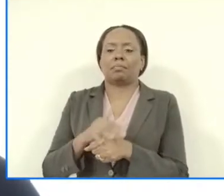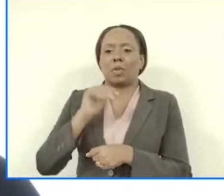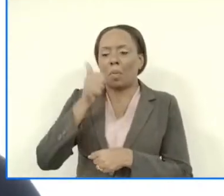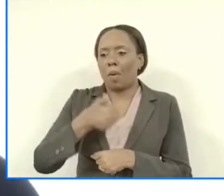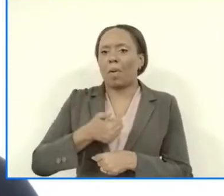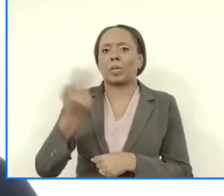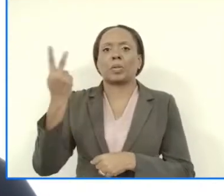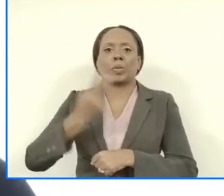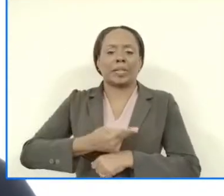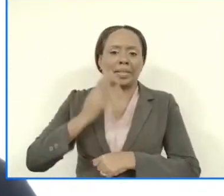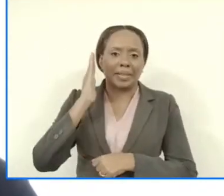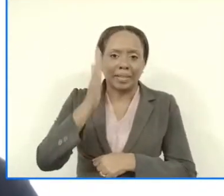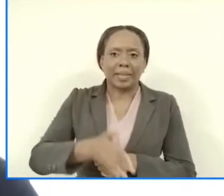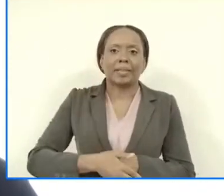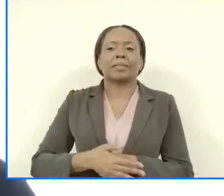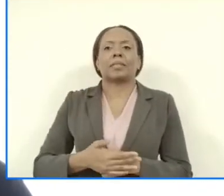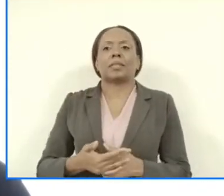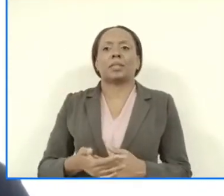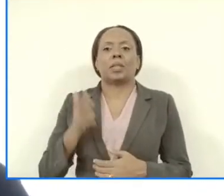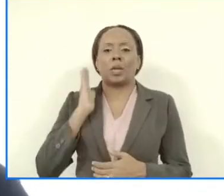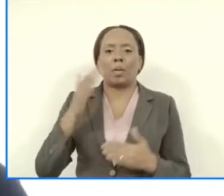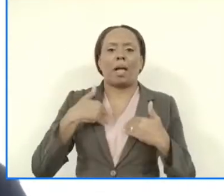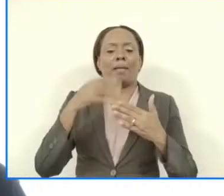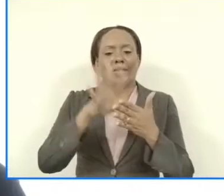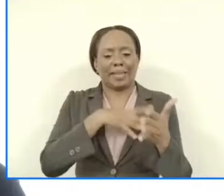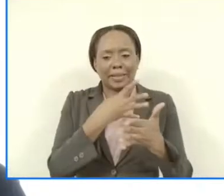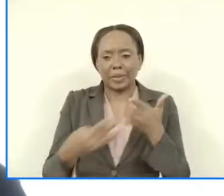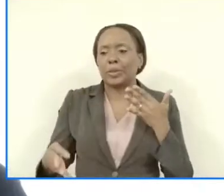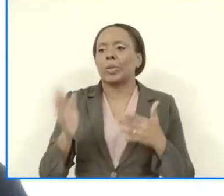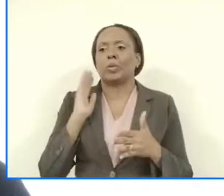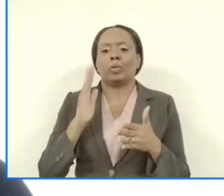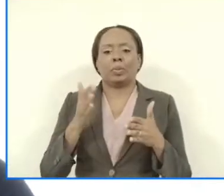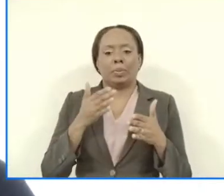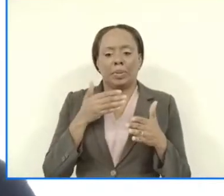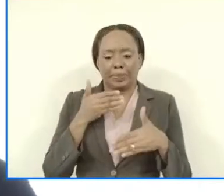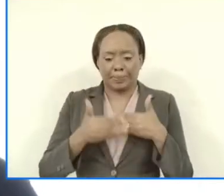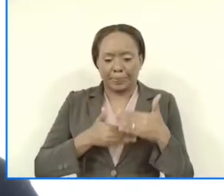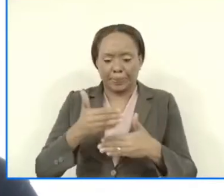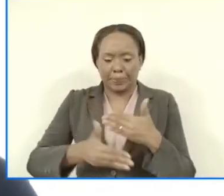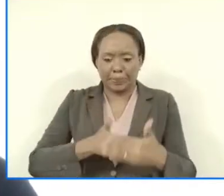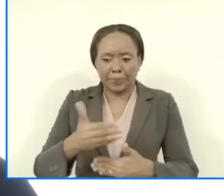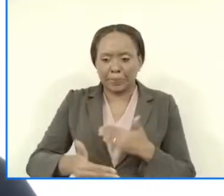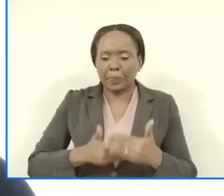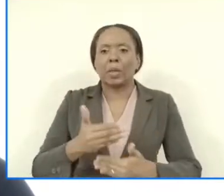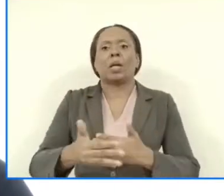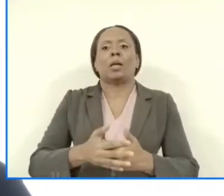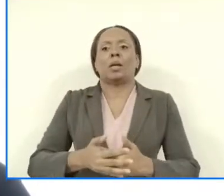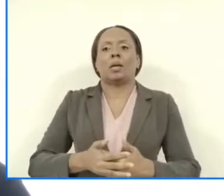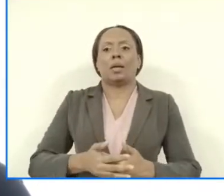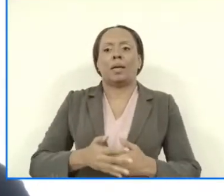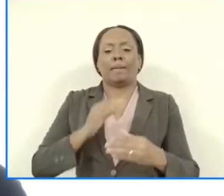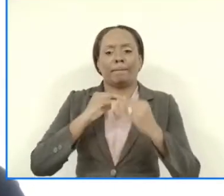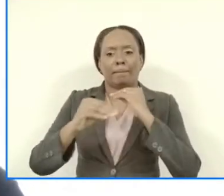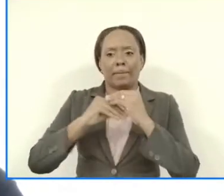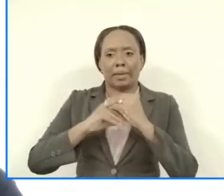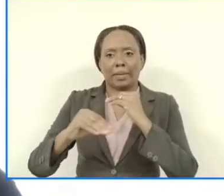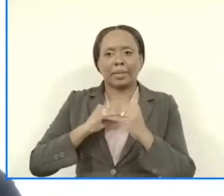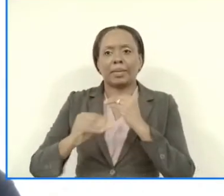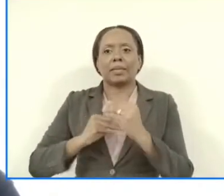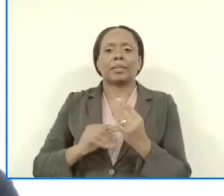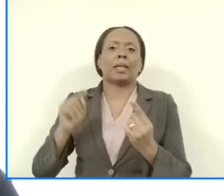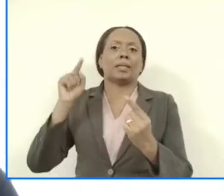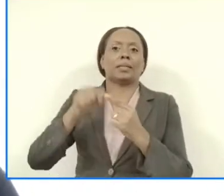we'll be featuring on the schedule as we move along the lines of feeders, clear faults along the way until we get to the end